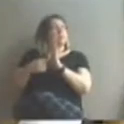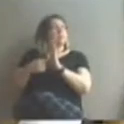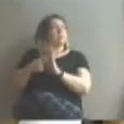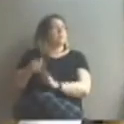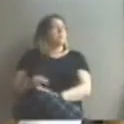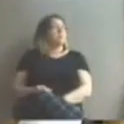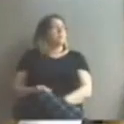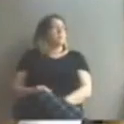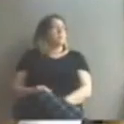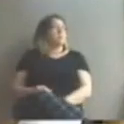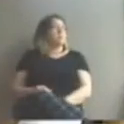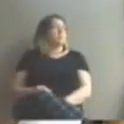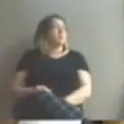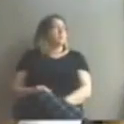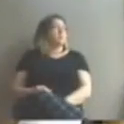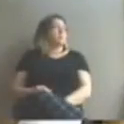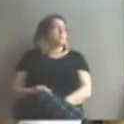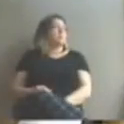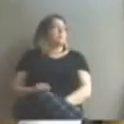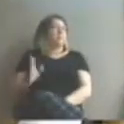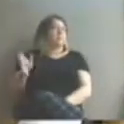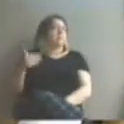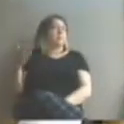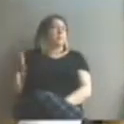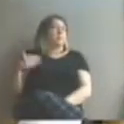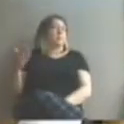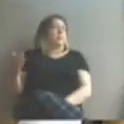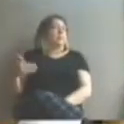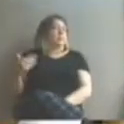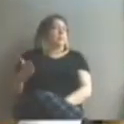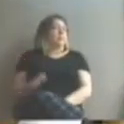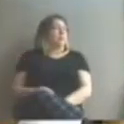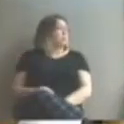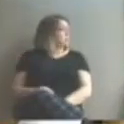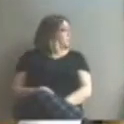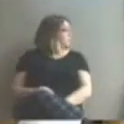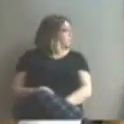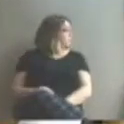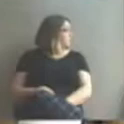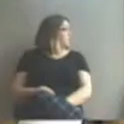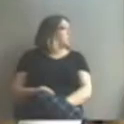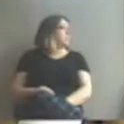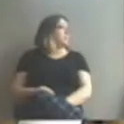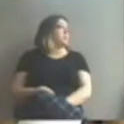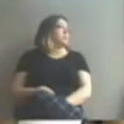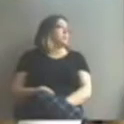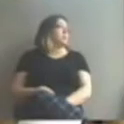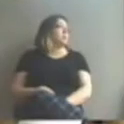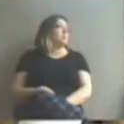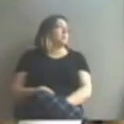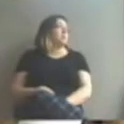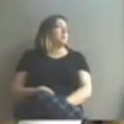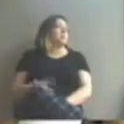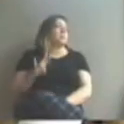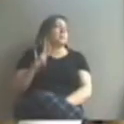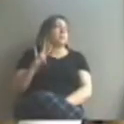page number? Keep going. Perfect. So then we're at page 70.